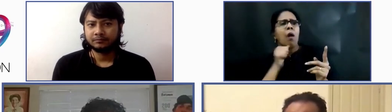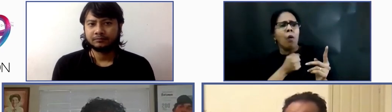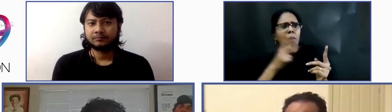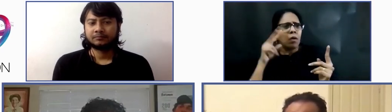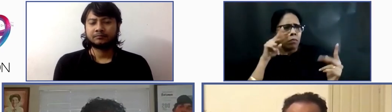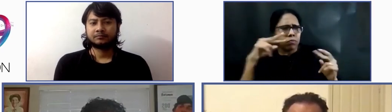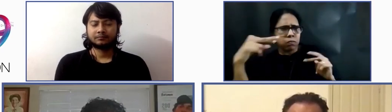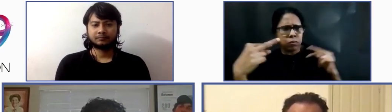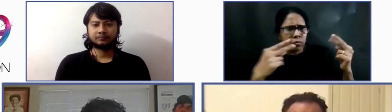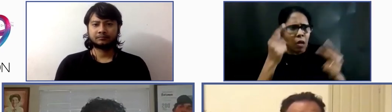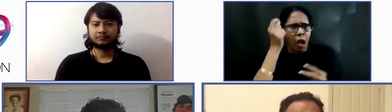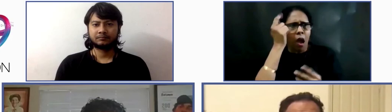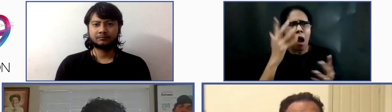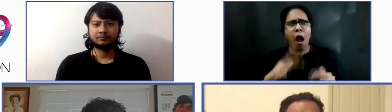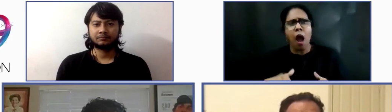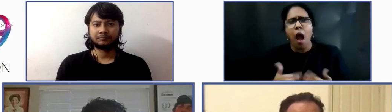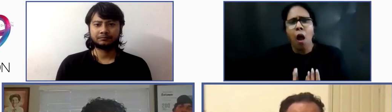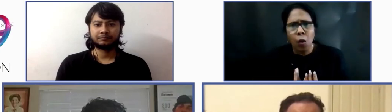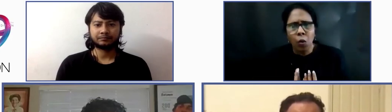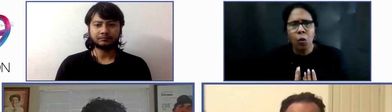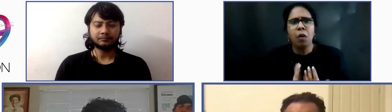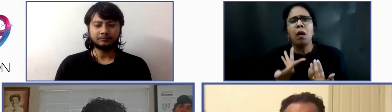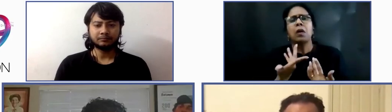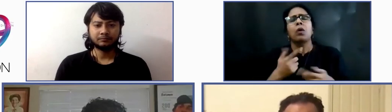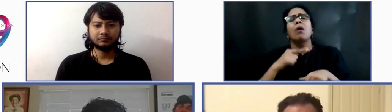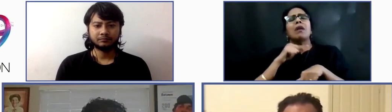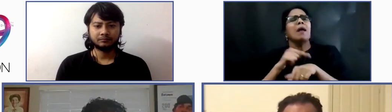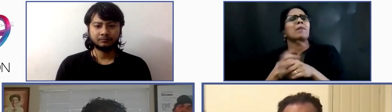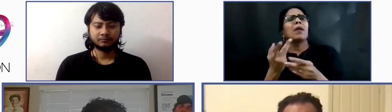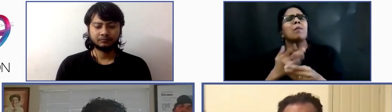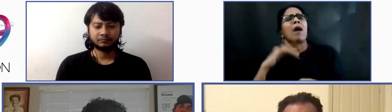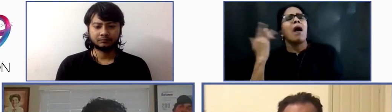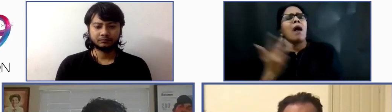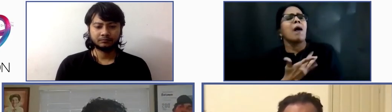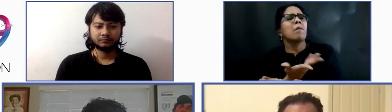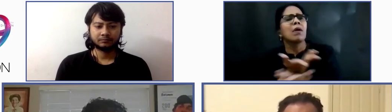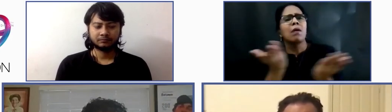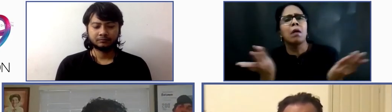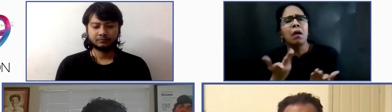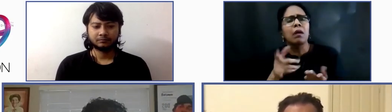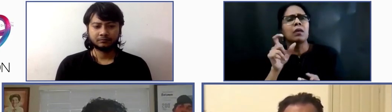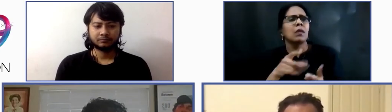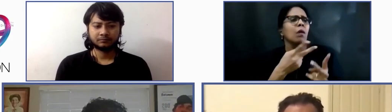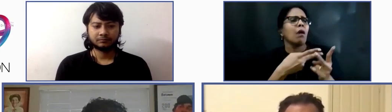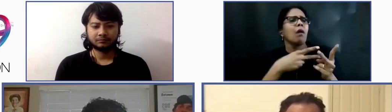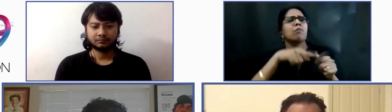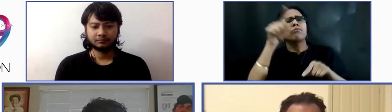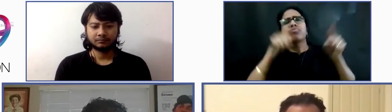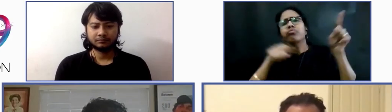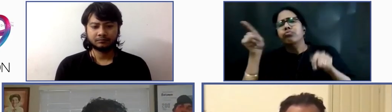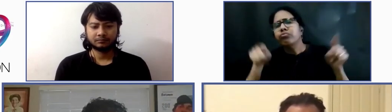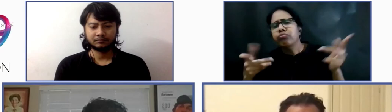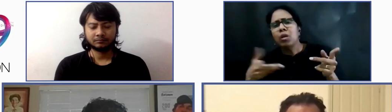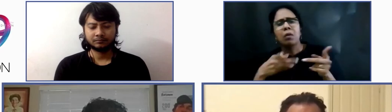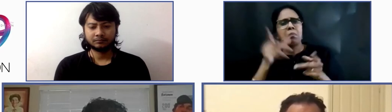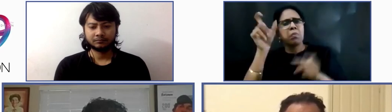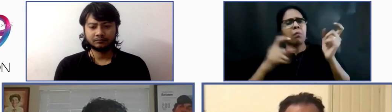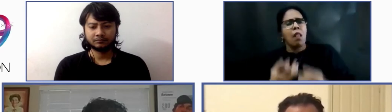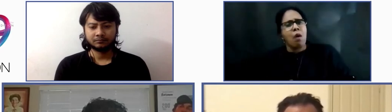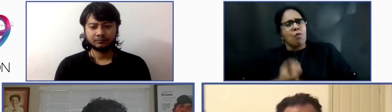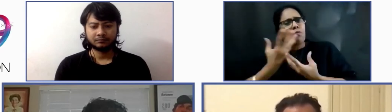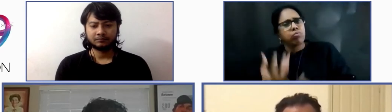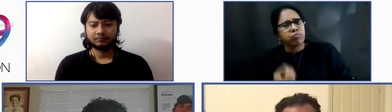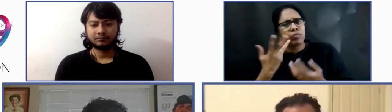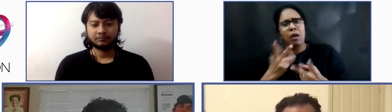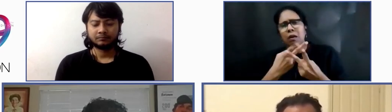But what we often do is our perception is fine. Now let's look at the difference in you perceive differently, you express differently. We need to train